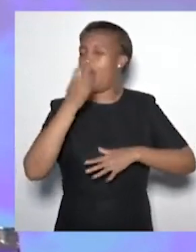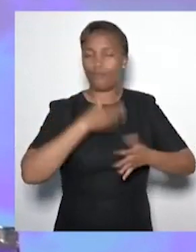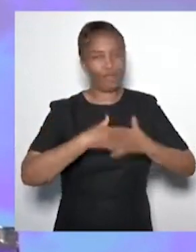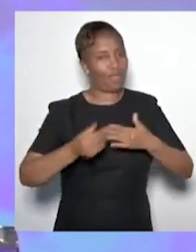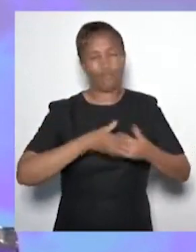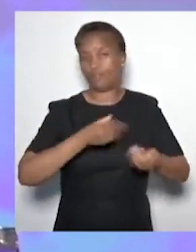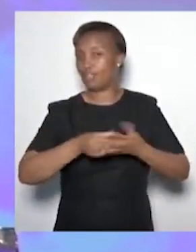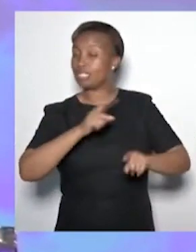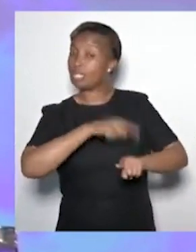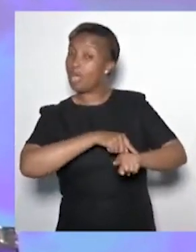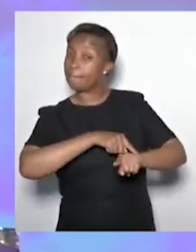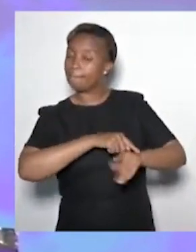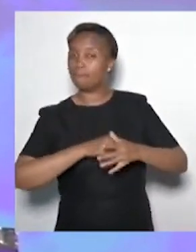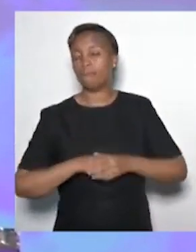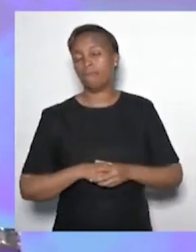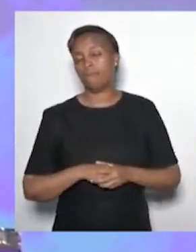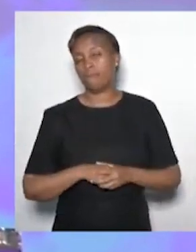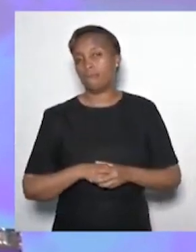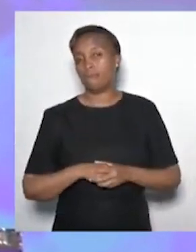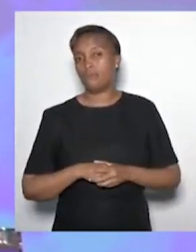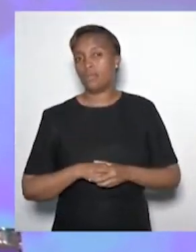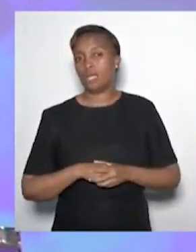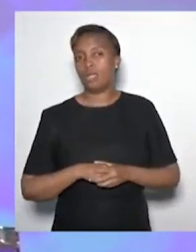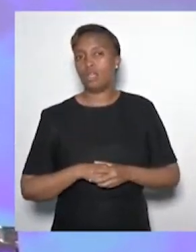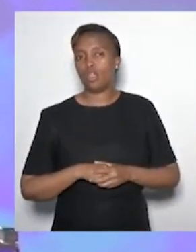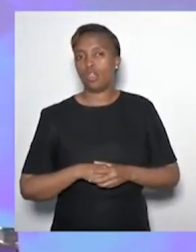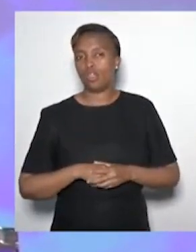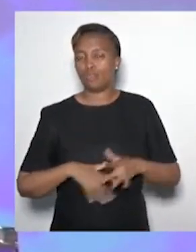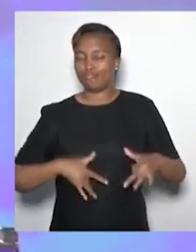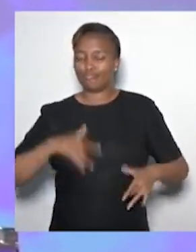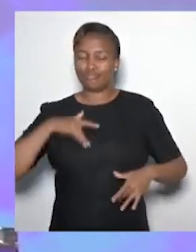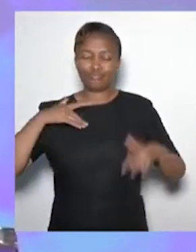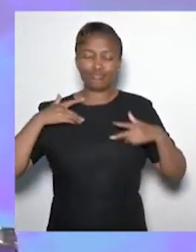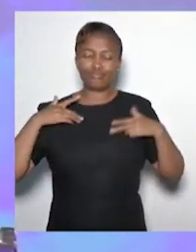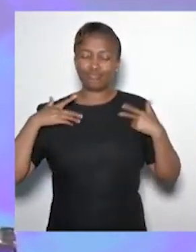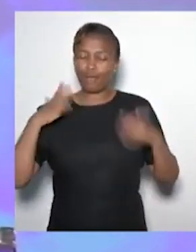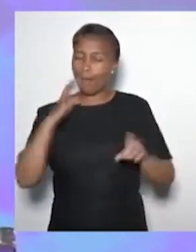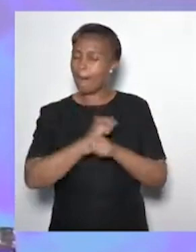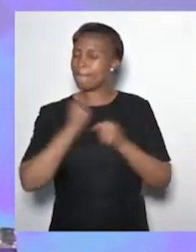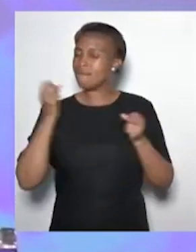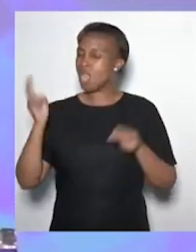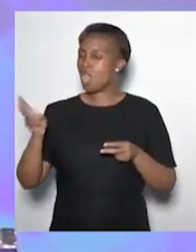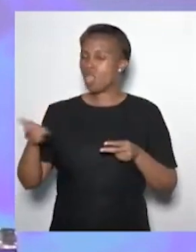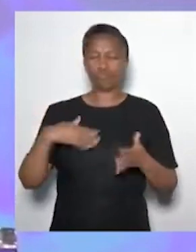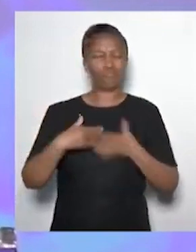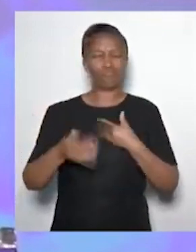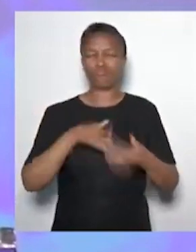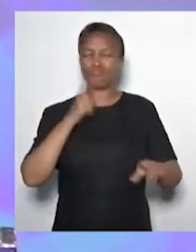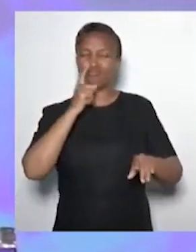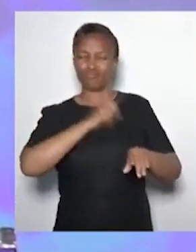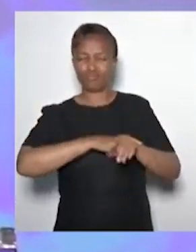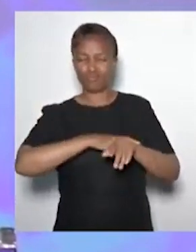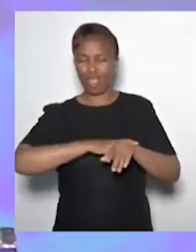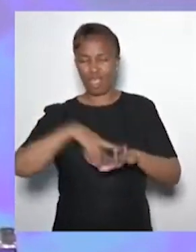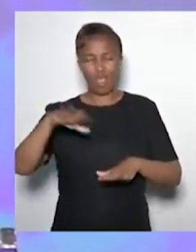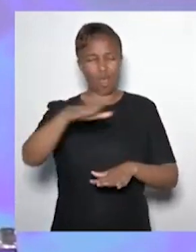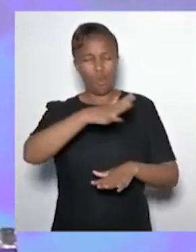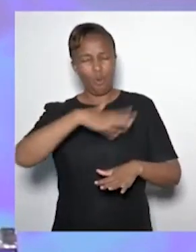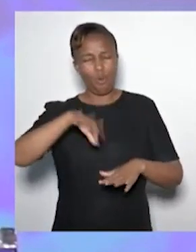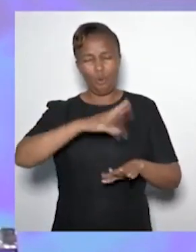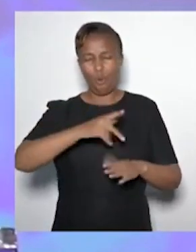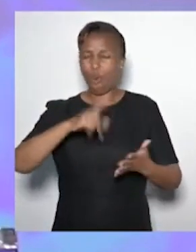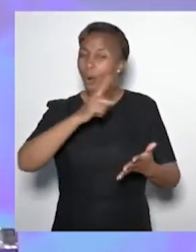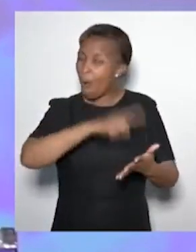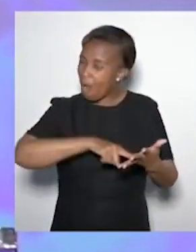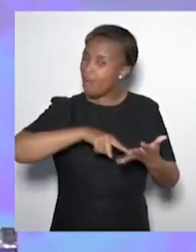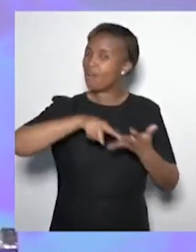any time, you can be regenerated at any time, you can be made holy,